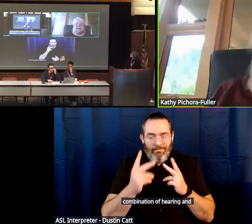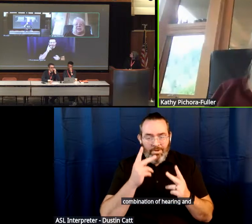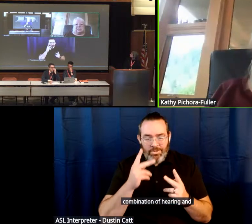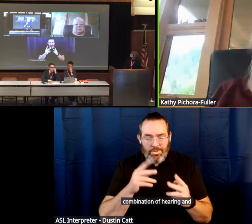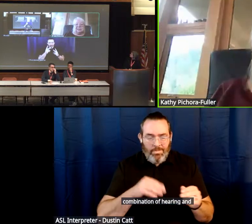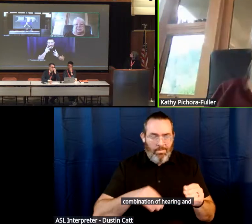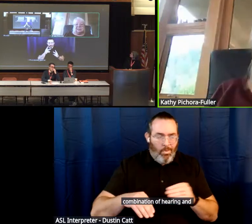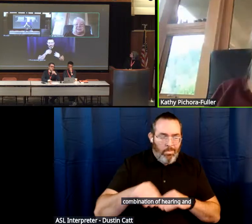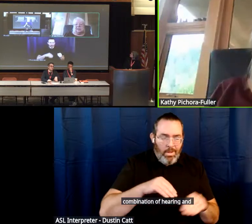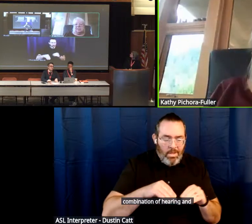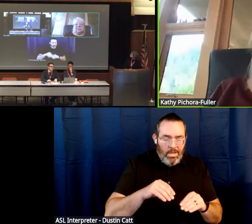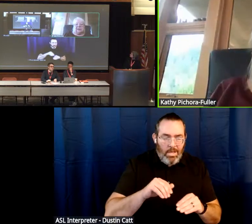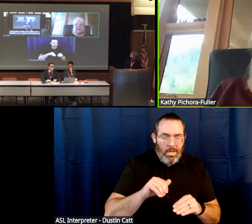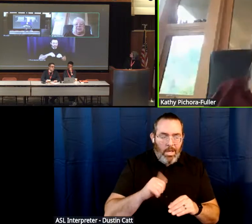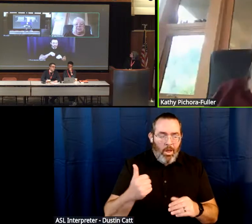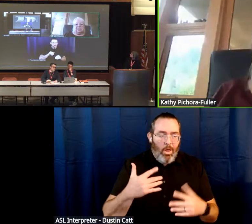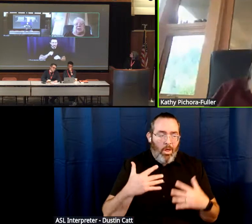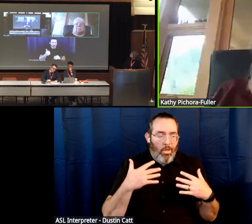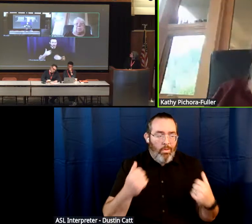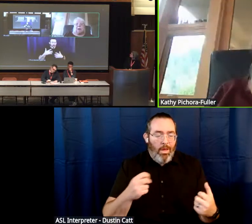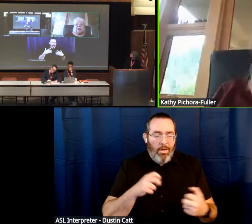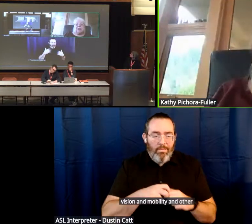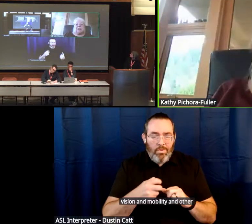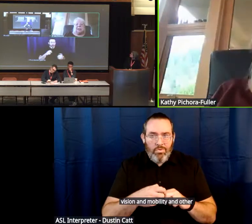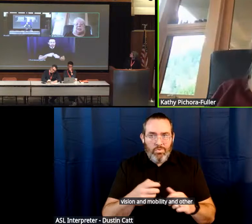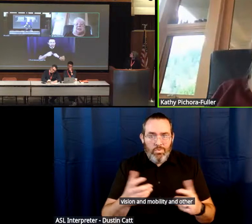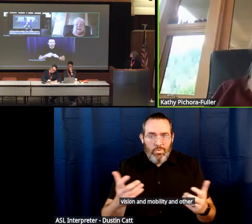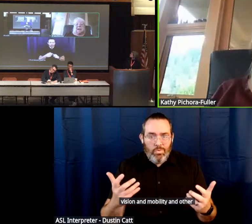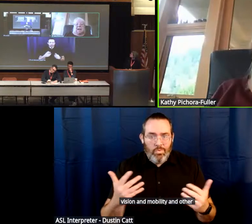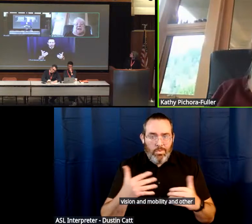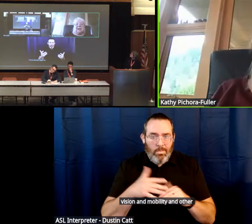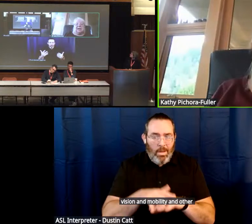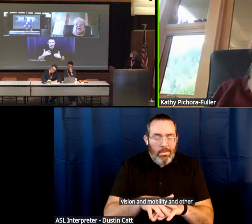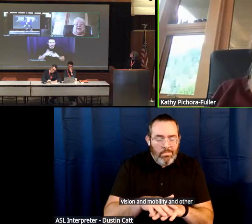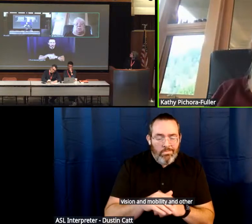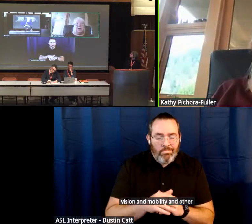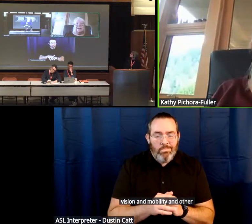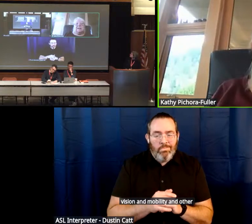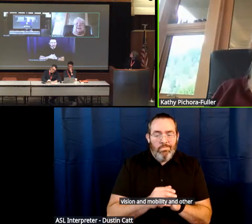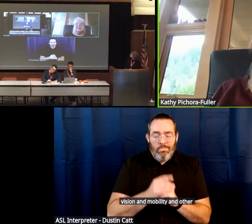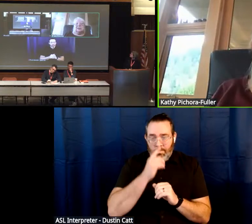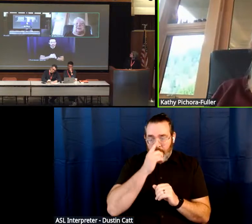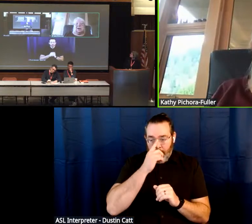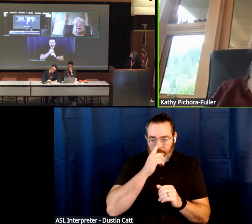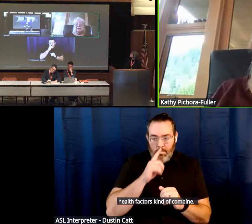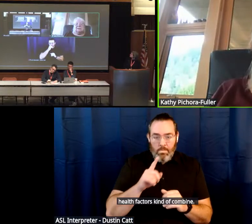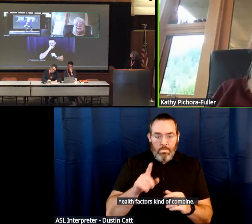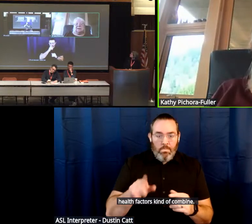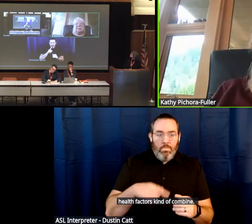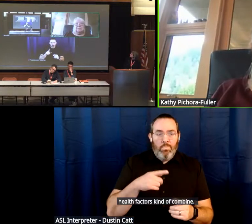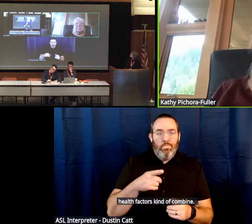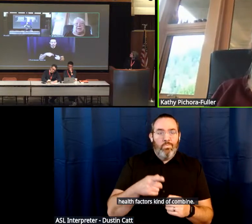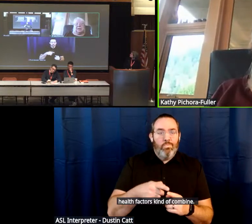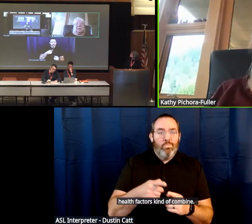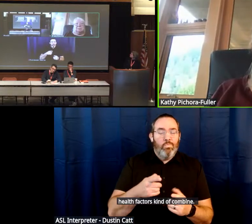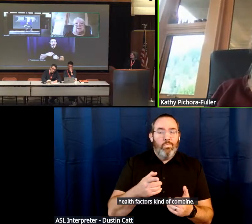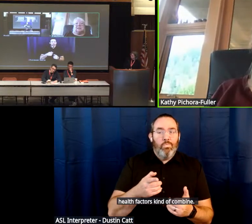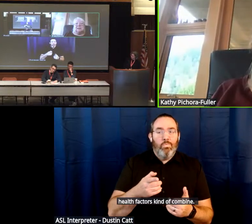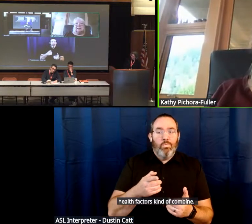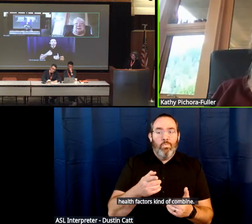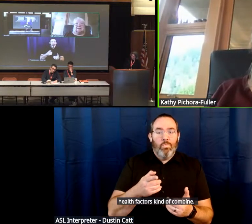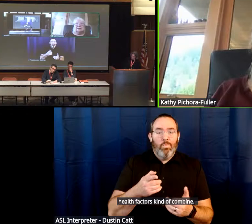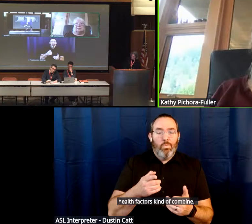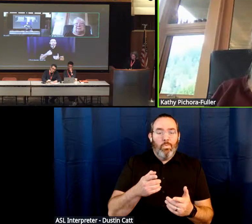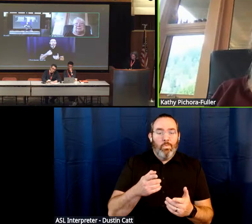and other health factors kind of combine, and when things are not meeting